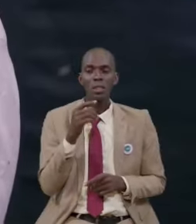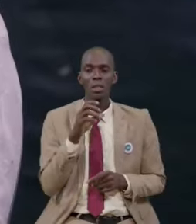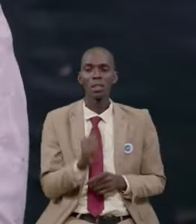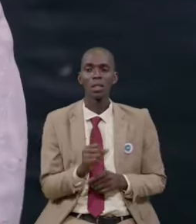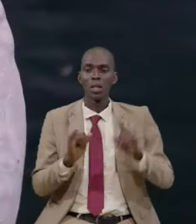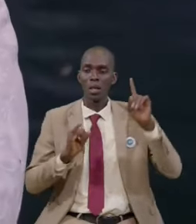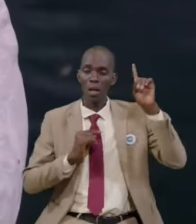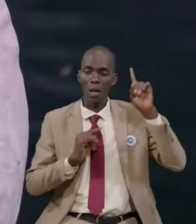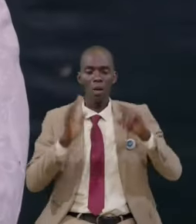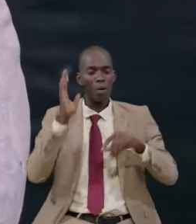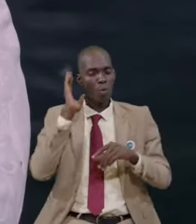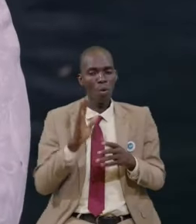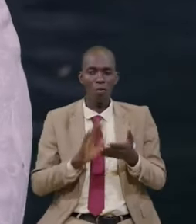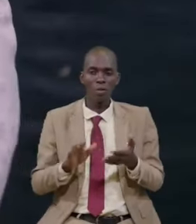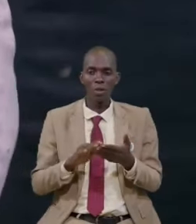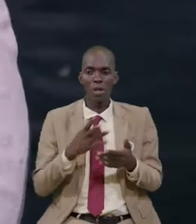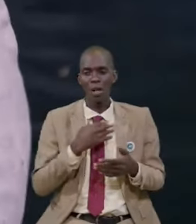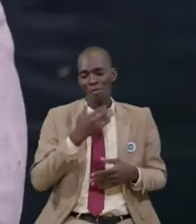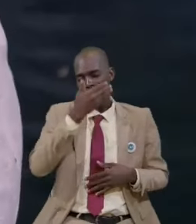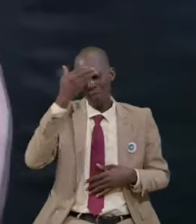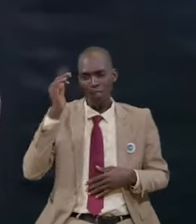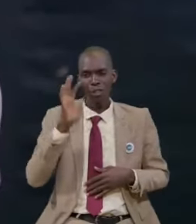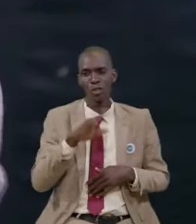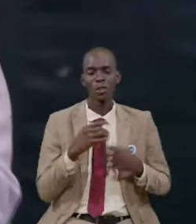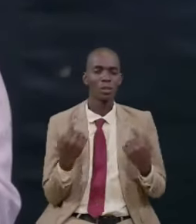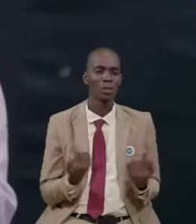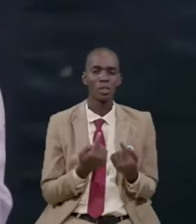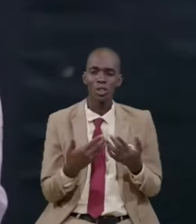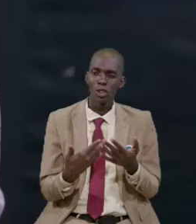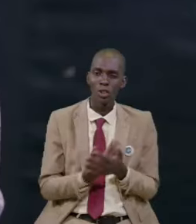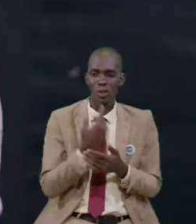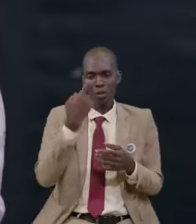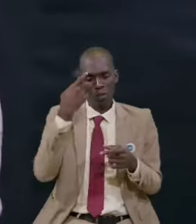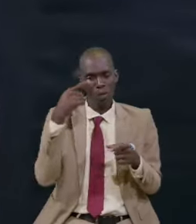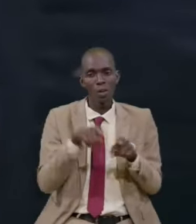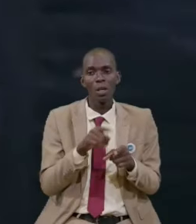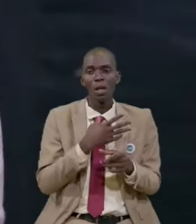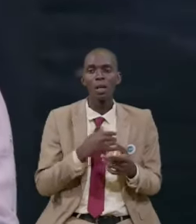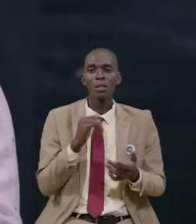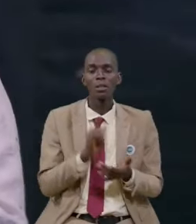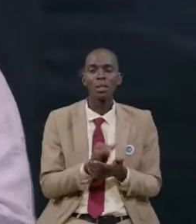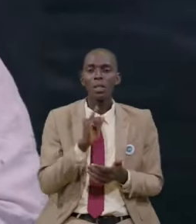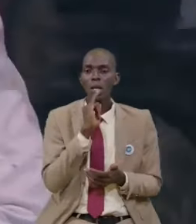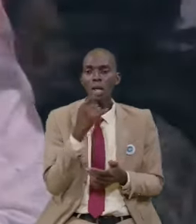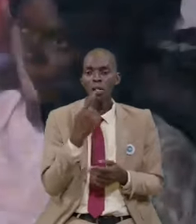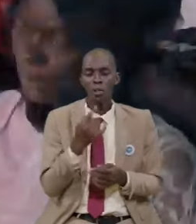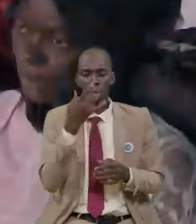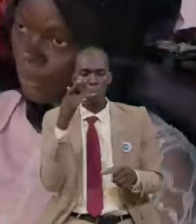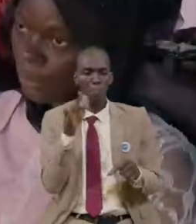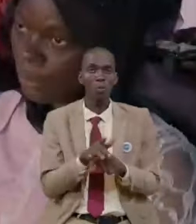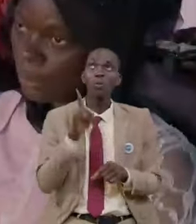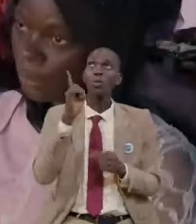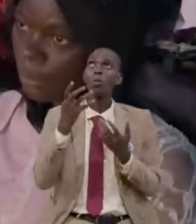forget their iniquity. New covenant. And that is the promise he wants to fulfill in your